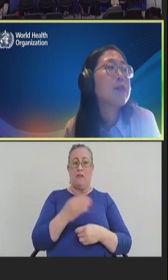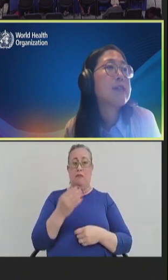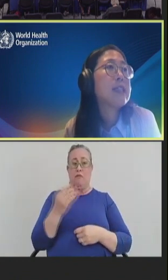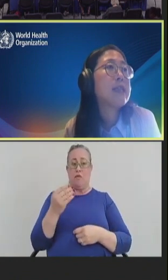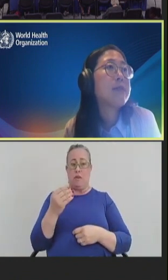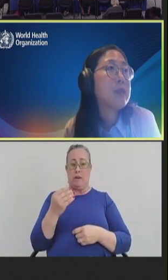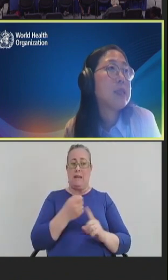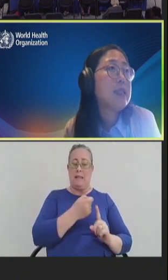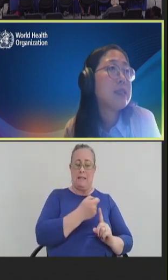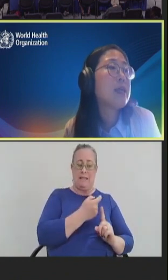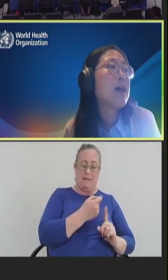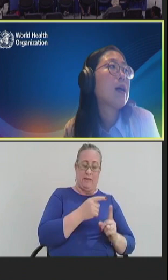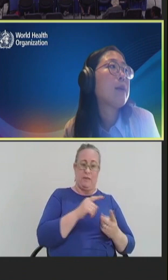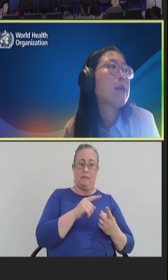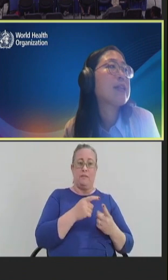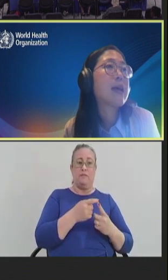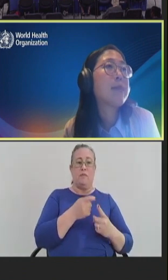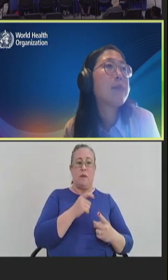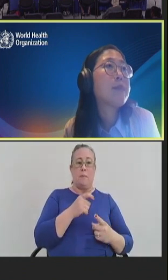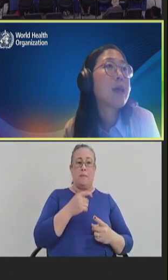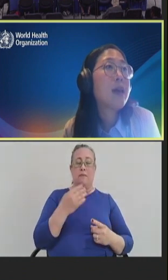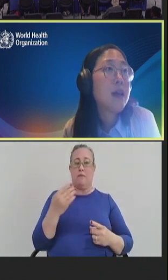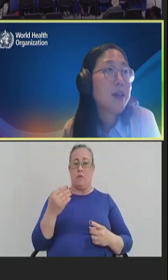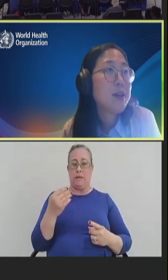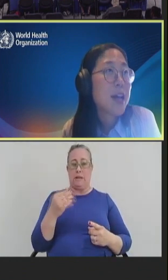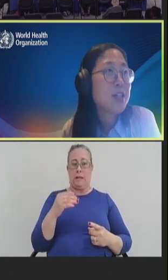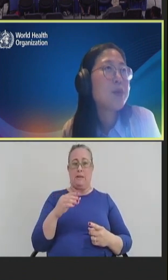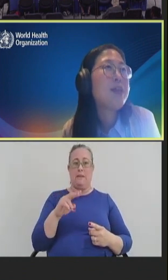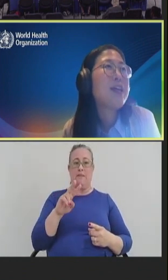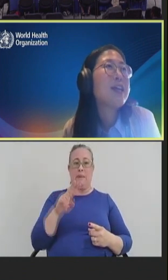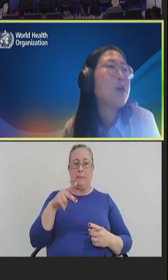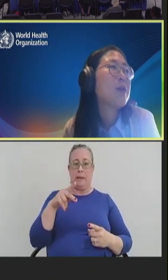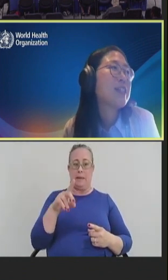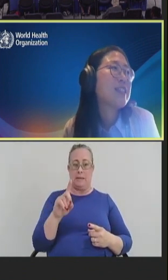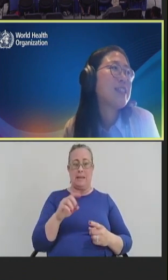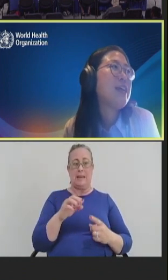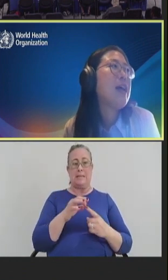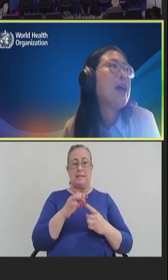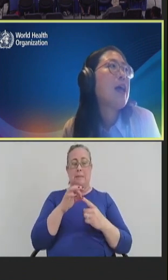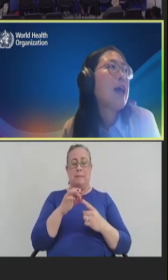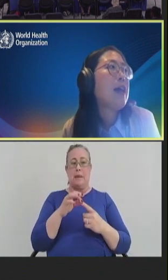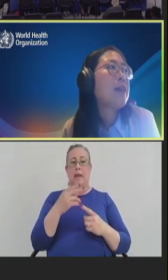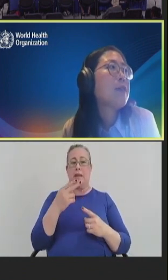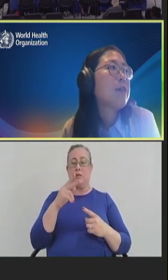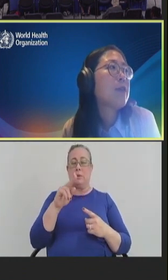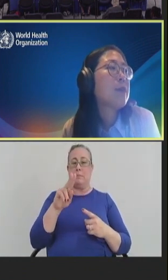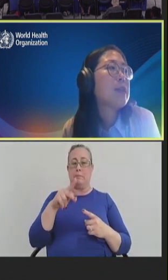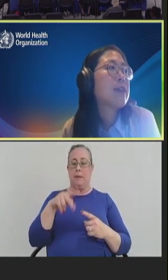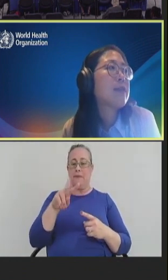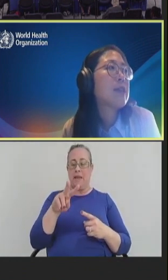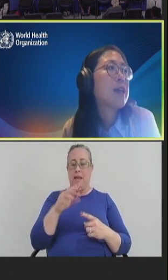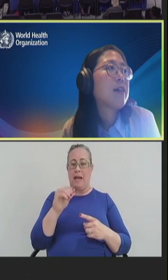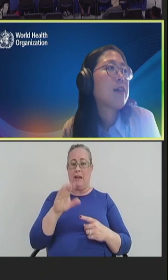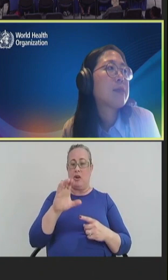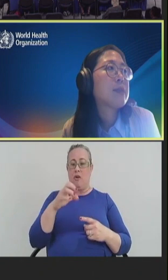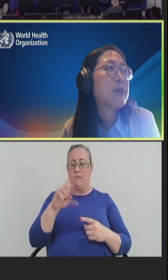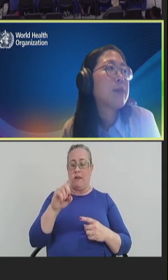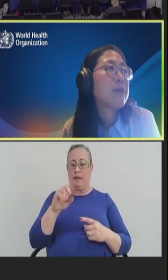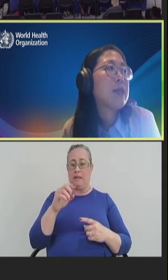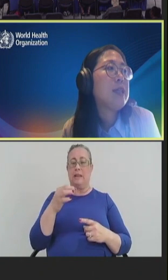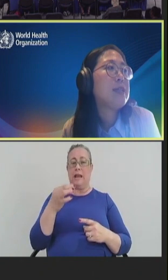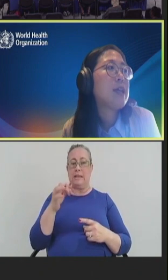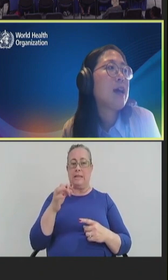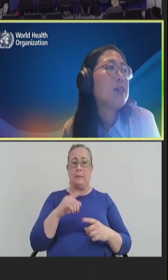from 13 BPDs, except HPV and COVID-19, and 3 from the 17